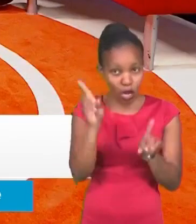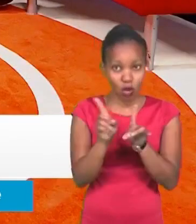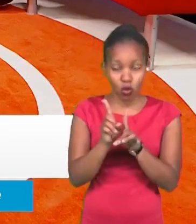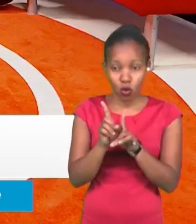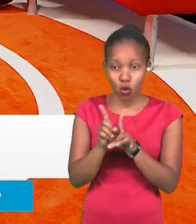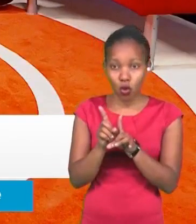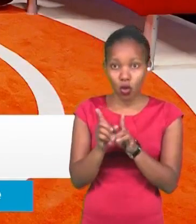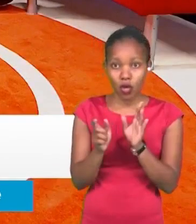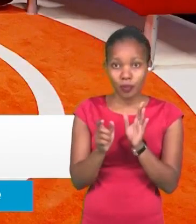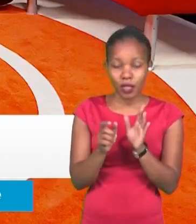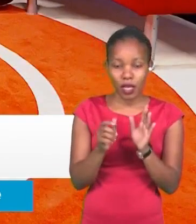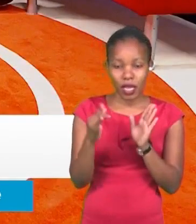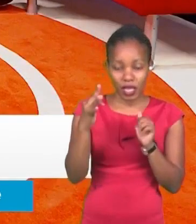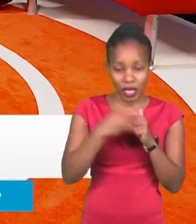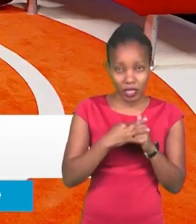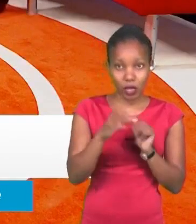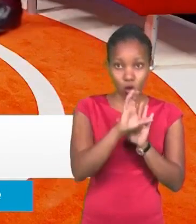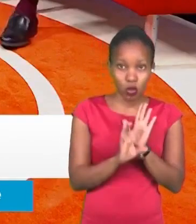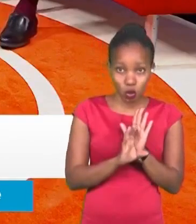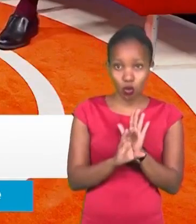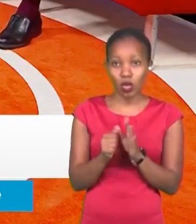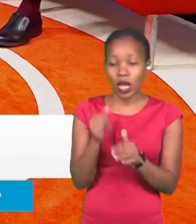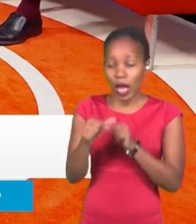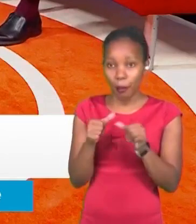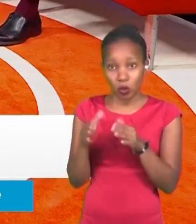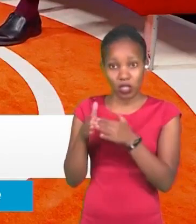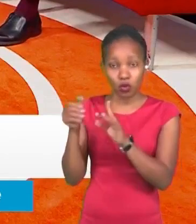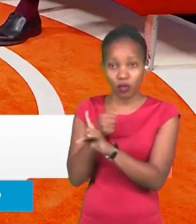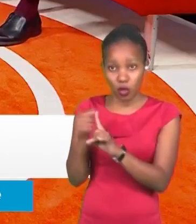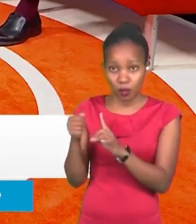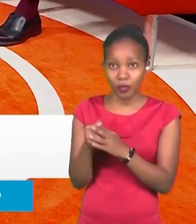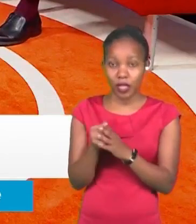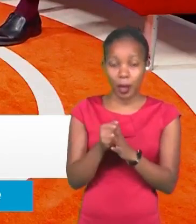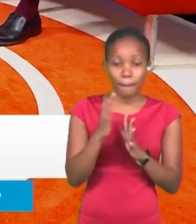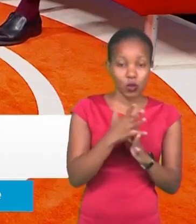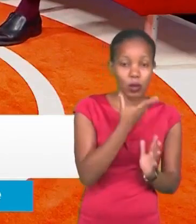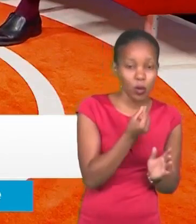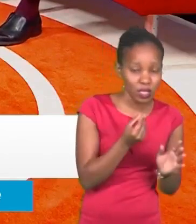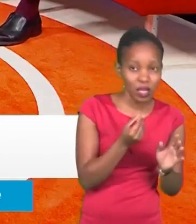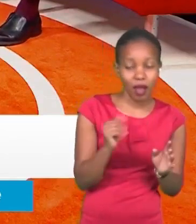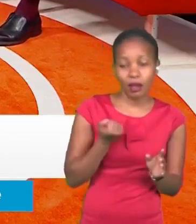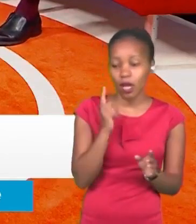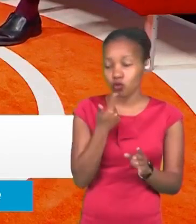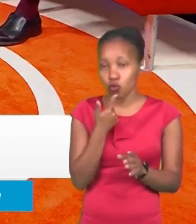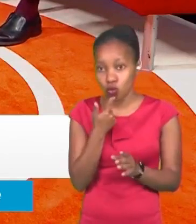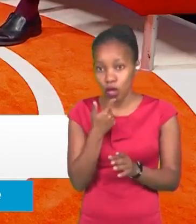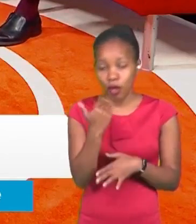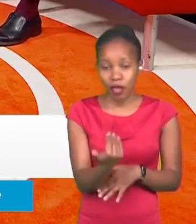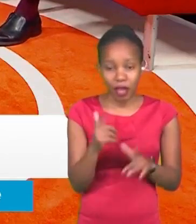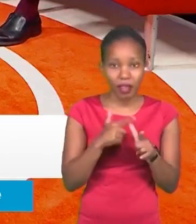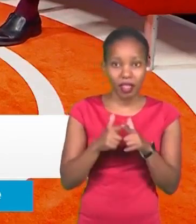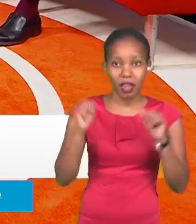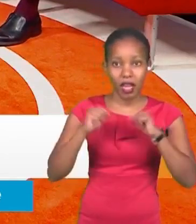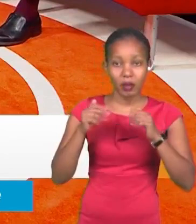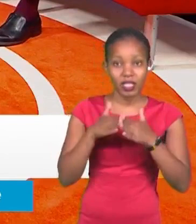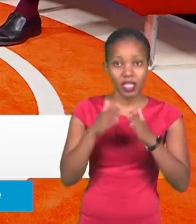8 that deals with defilement. Yeah. As far as defilement goes and the application of defilement between boys and girls who are minors and engage in consensual sex, I think